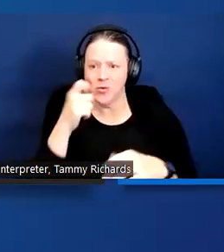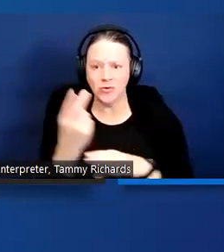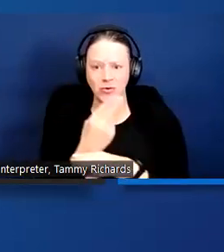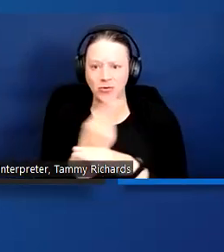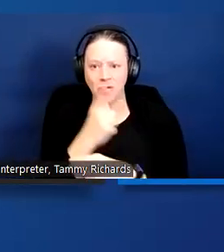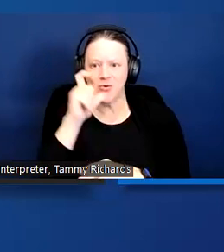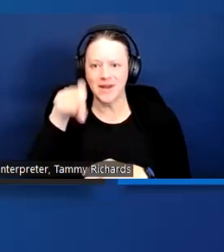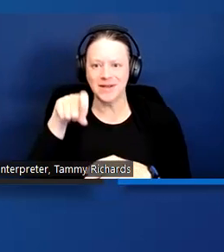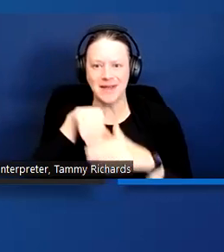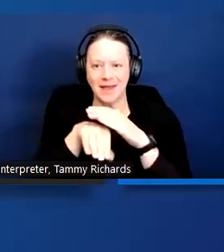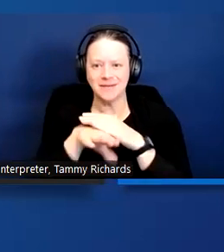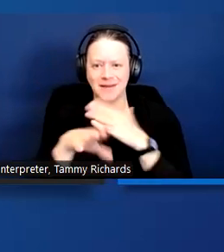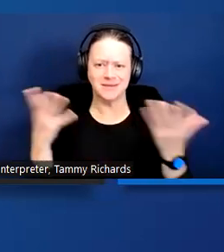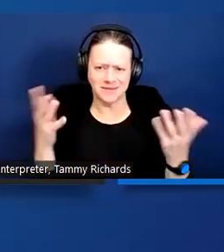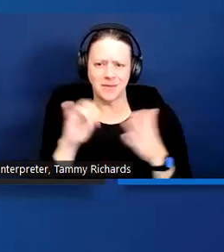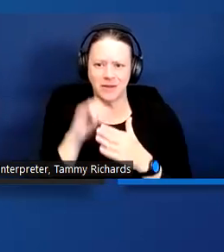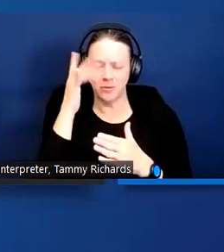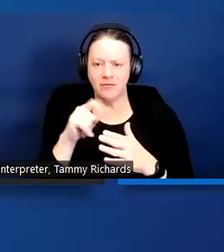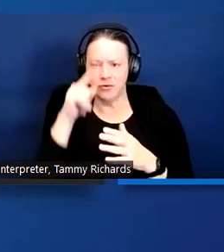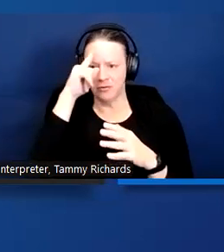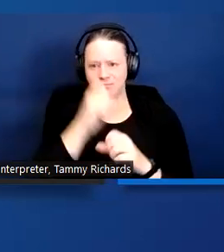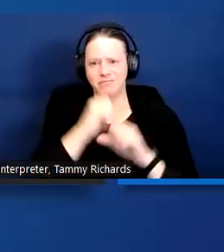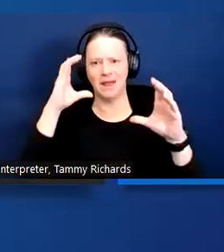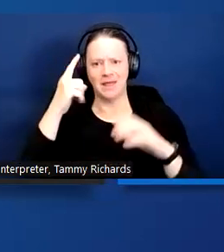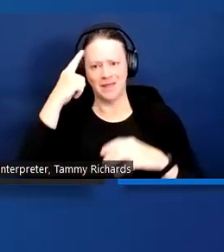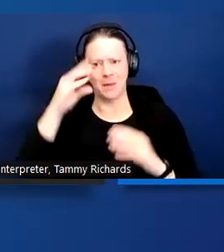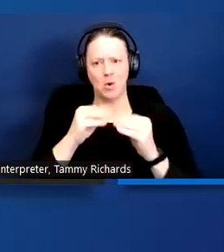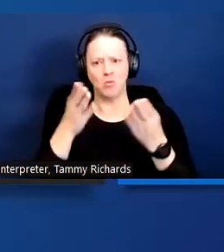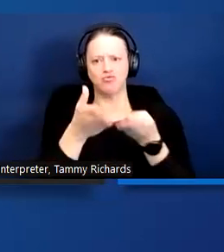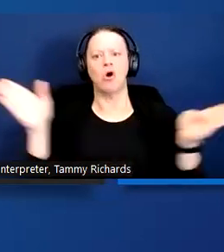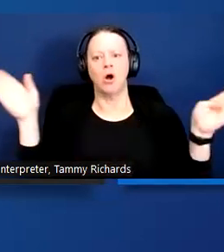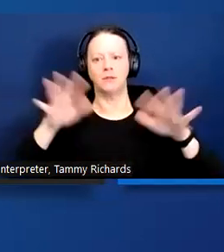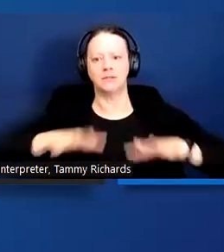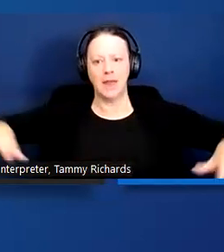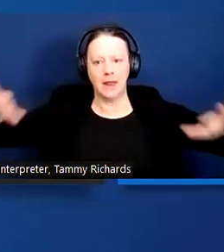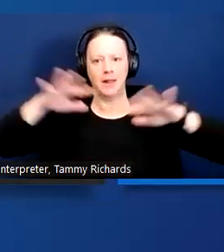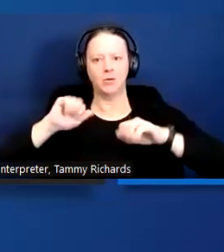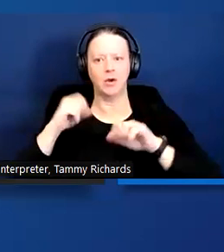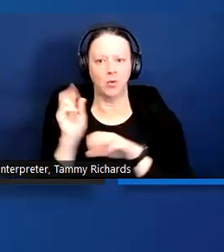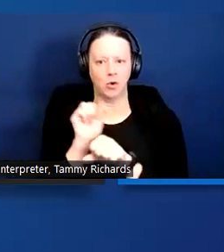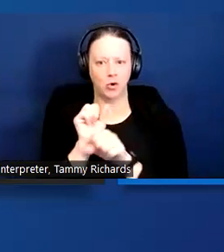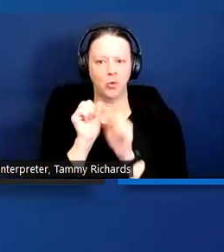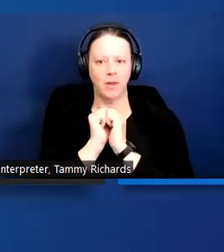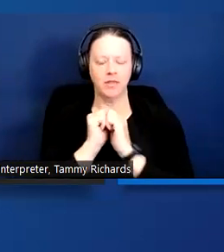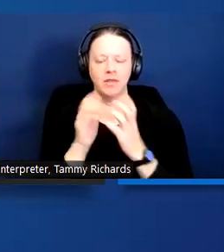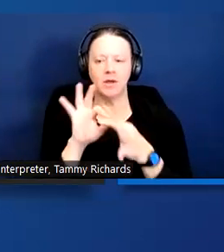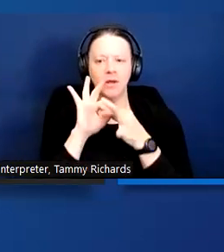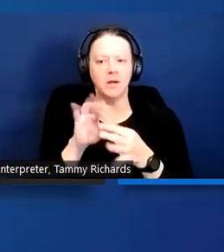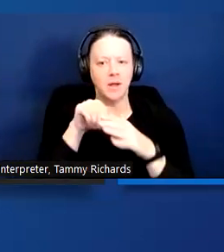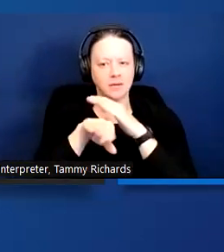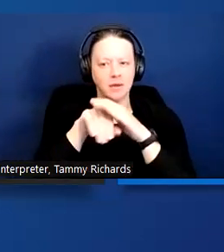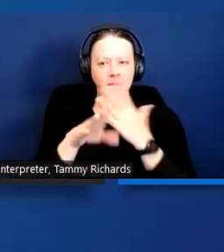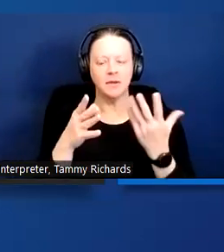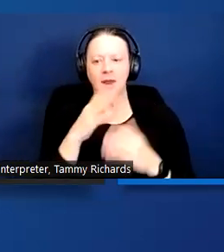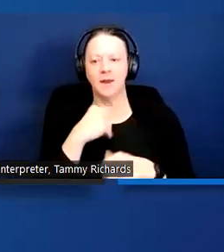it. So that's why you need to think about the broadest scale that you can work with in terms of accessibility